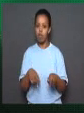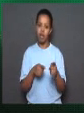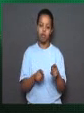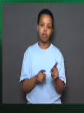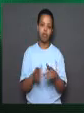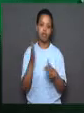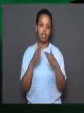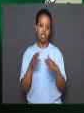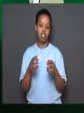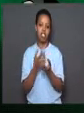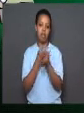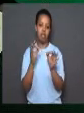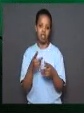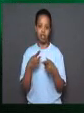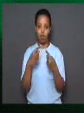problem.